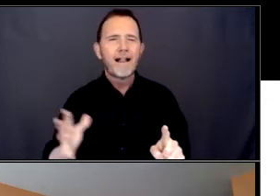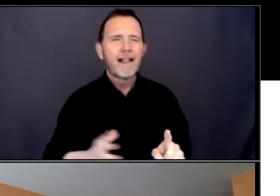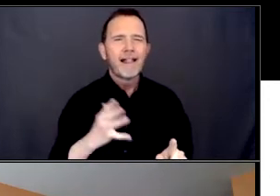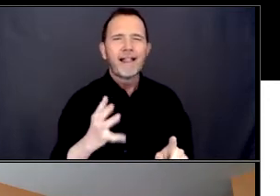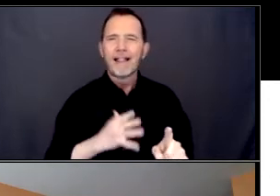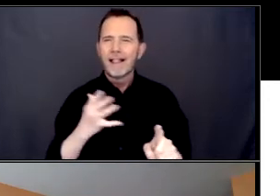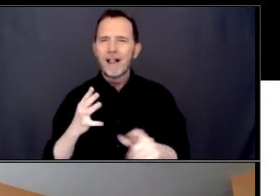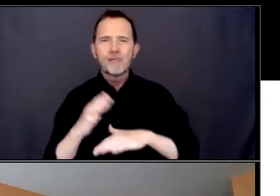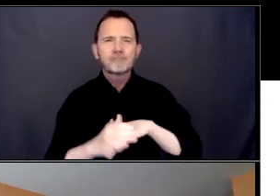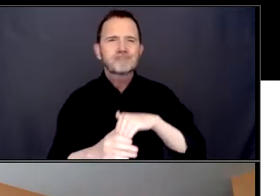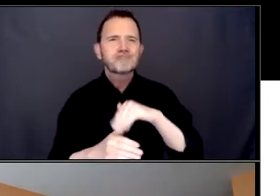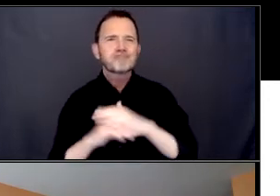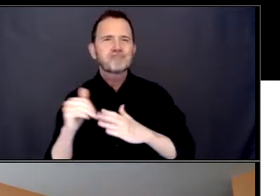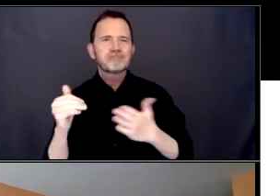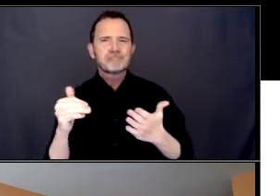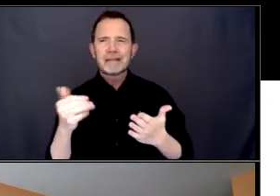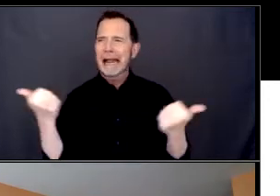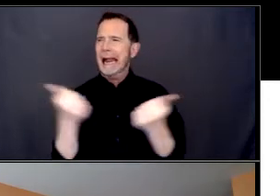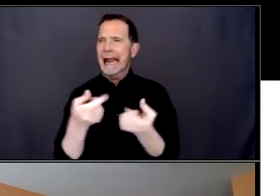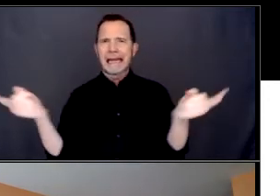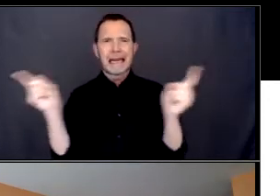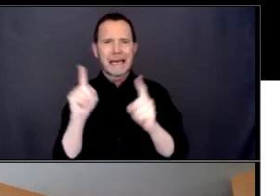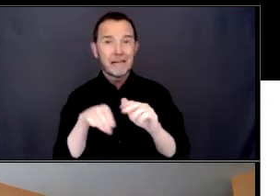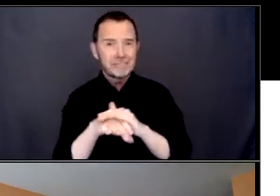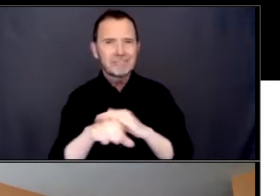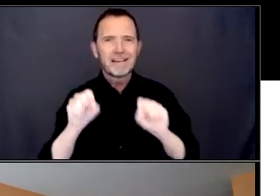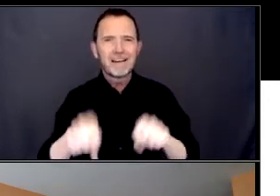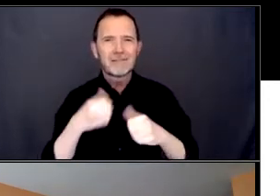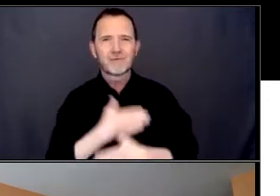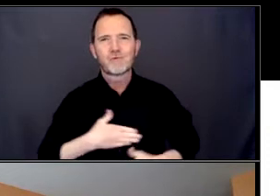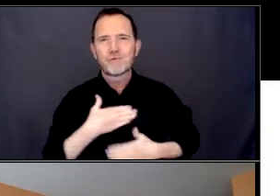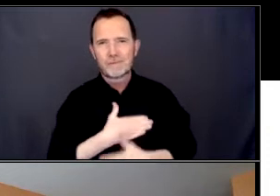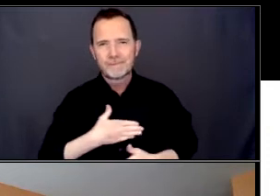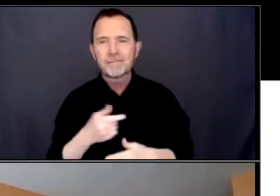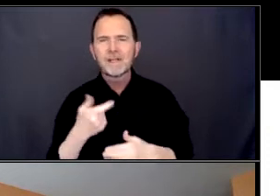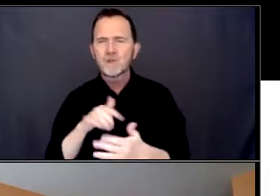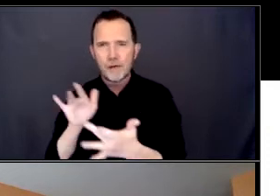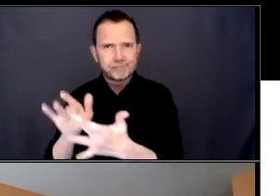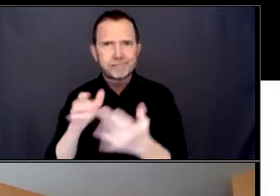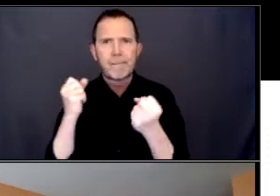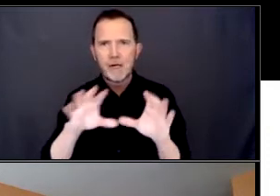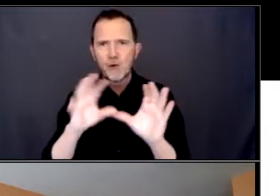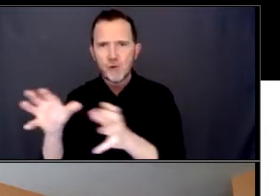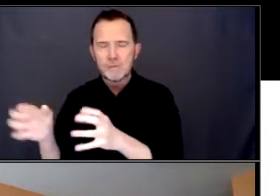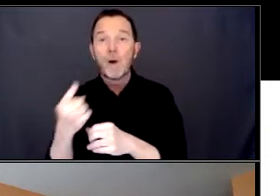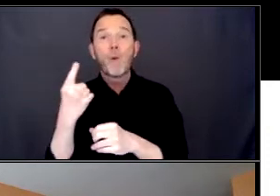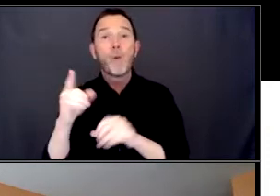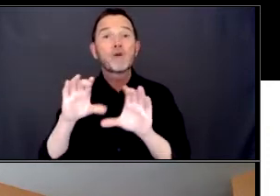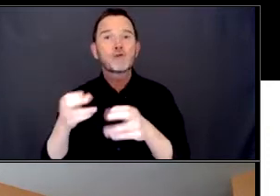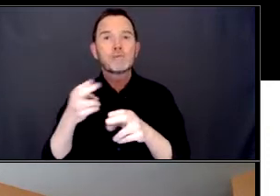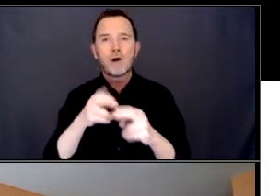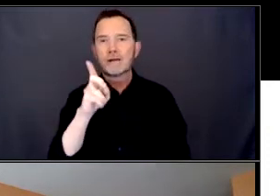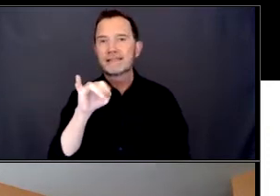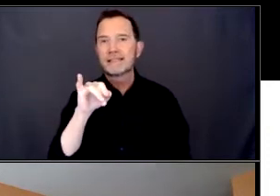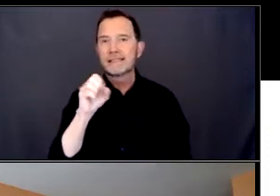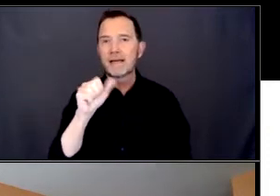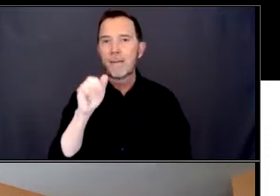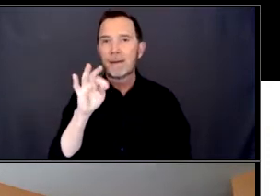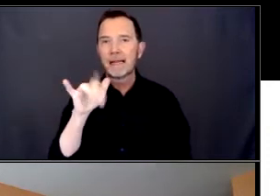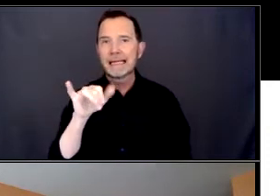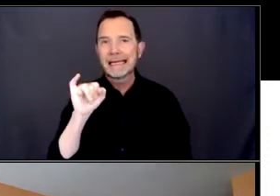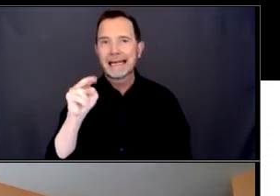for all. So we engaged with many groups. One is Disability In, to really create, I would say, a